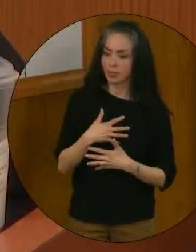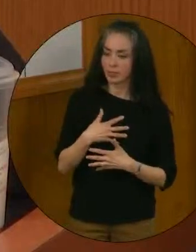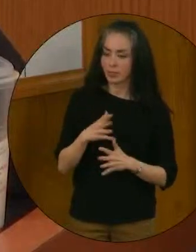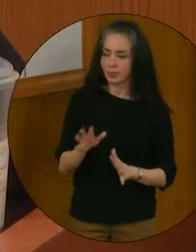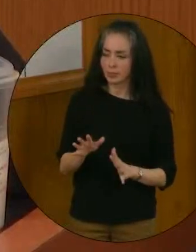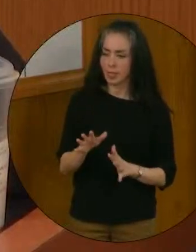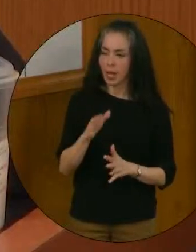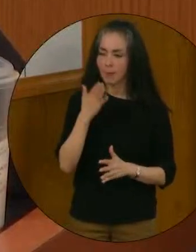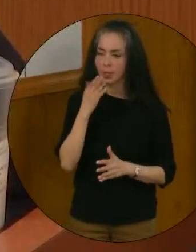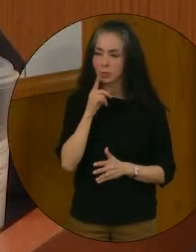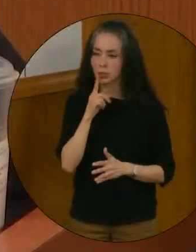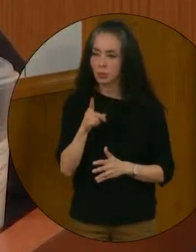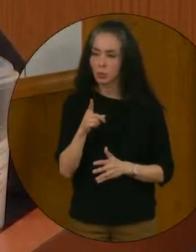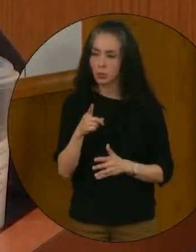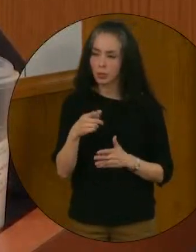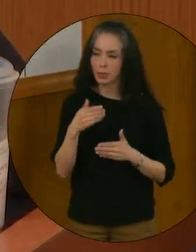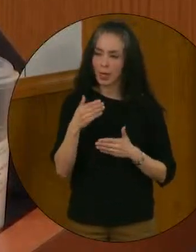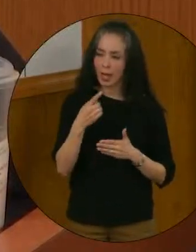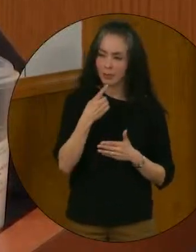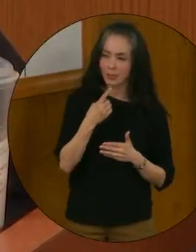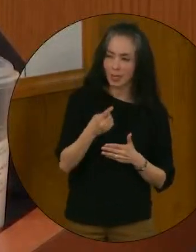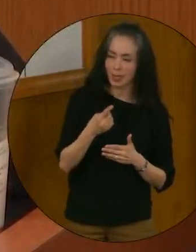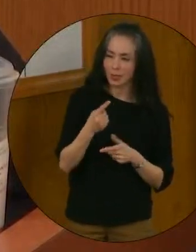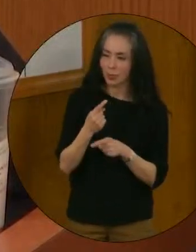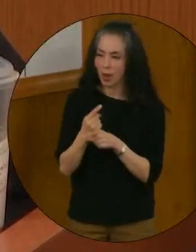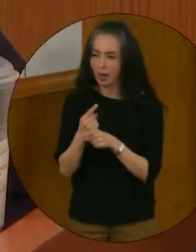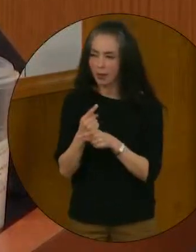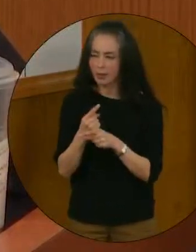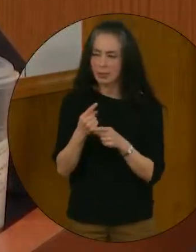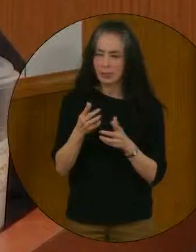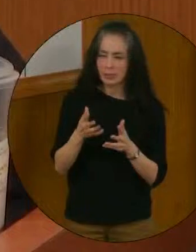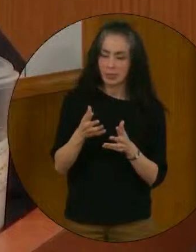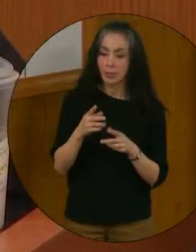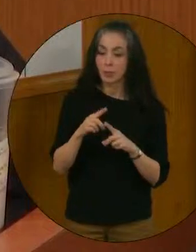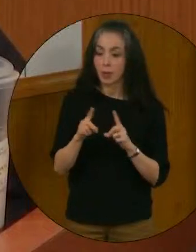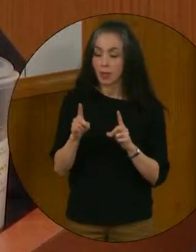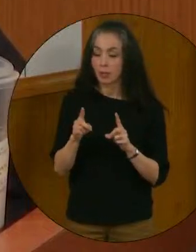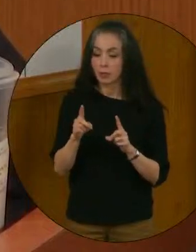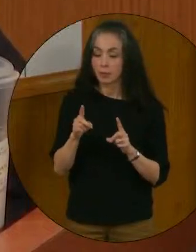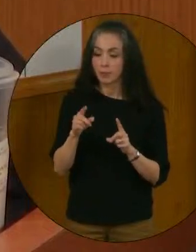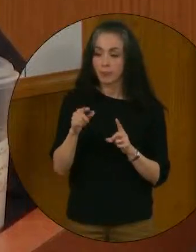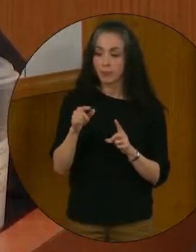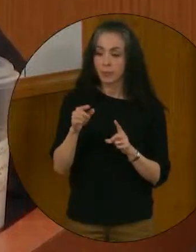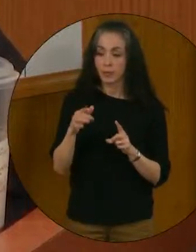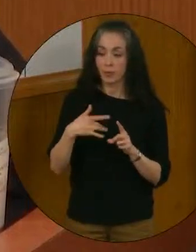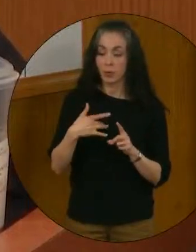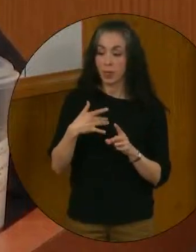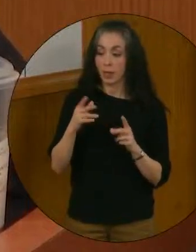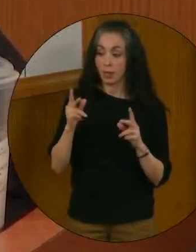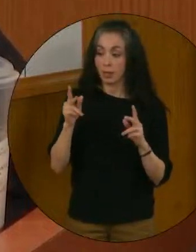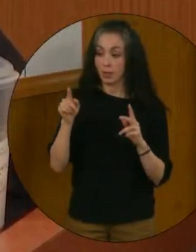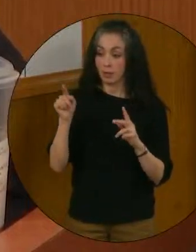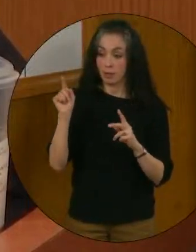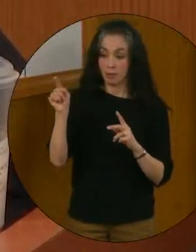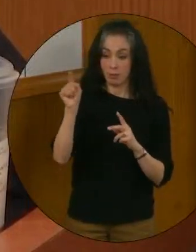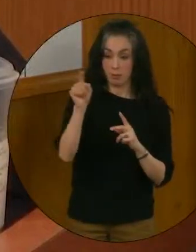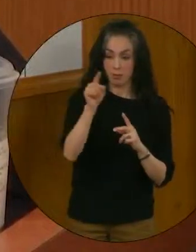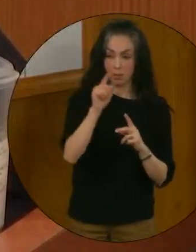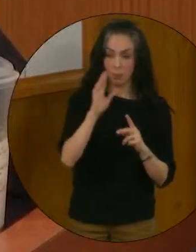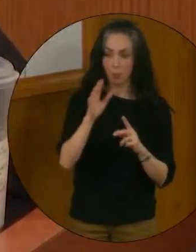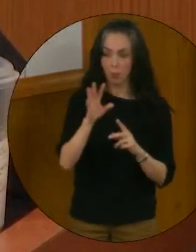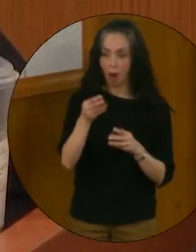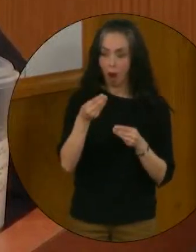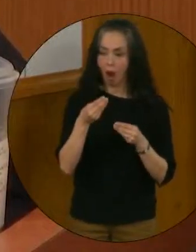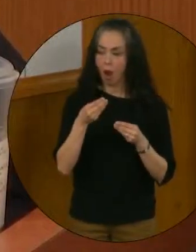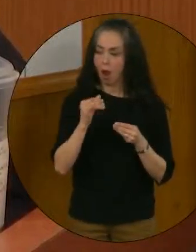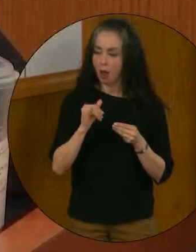actually adjusting this properly or articulating it properly, but this is going to be used as the motivation to